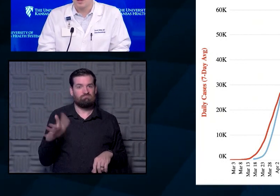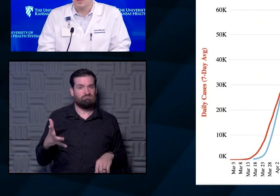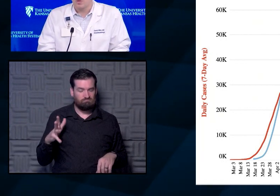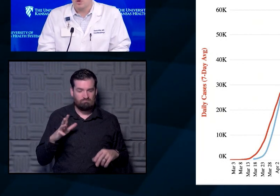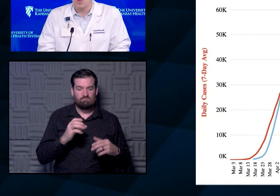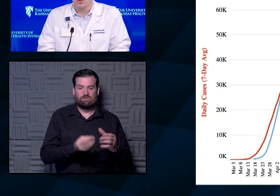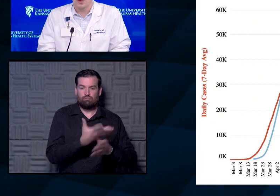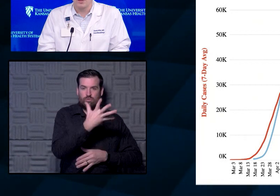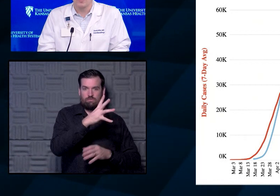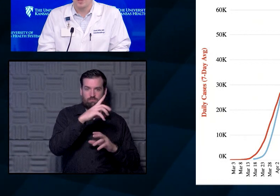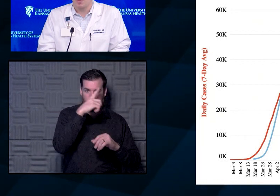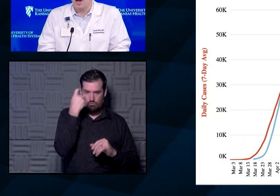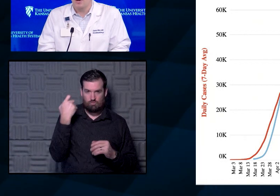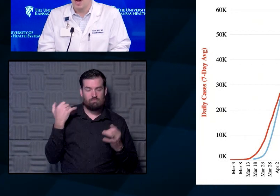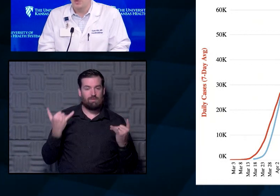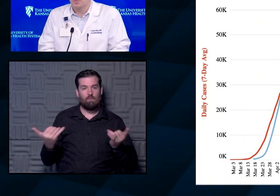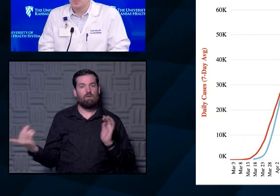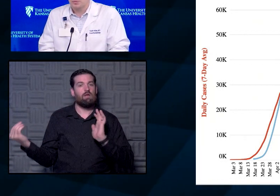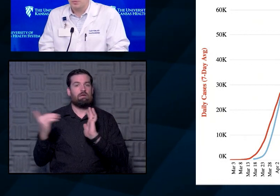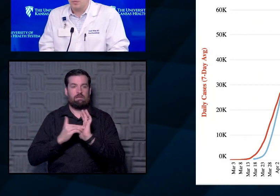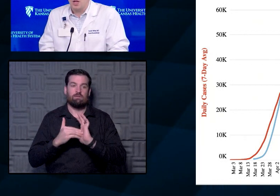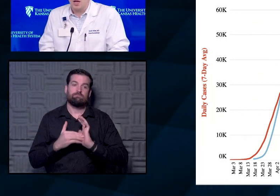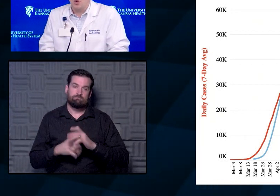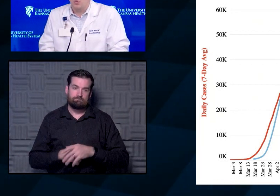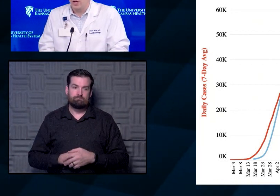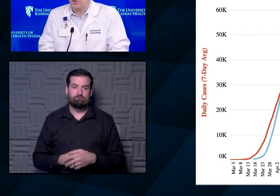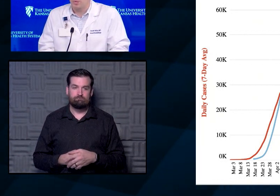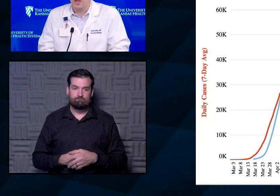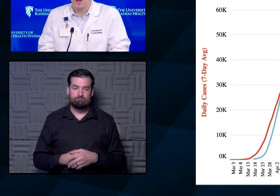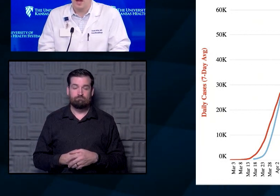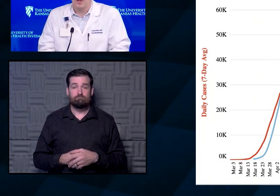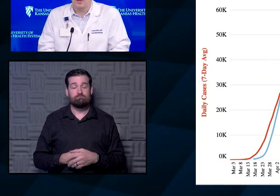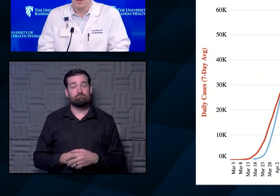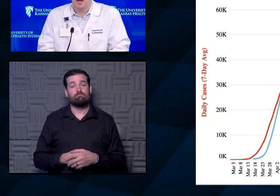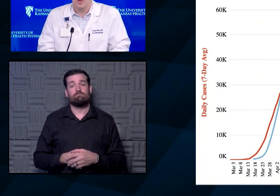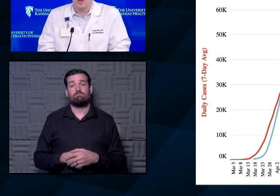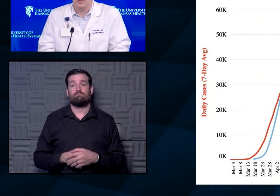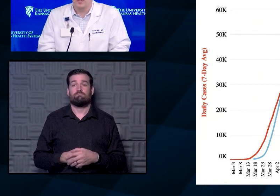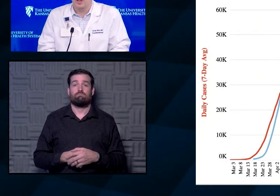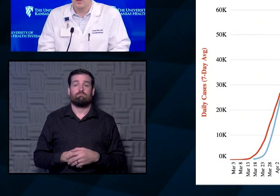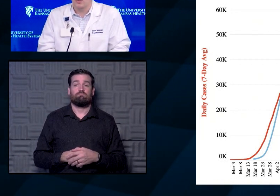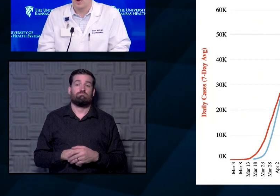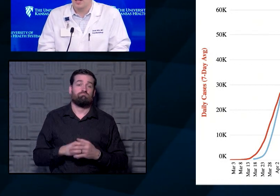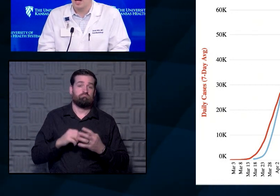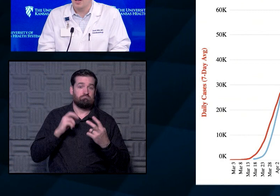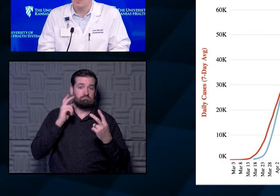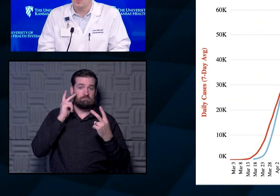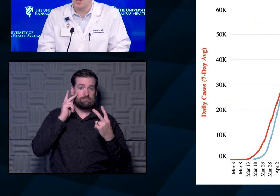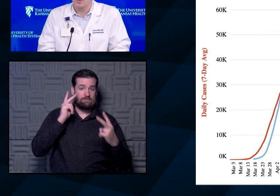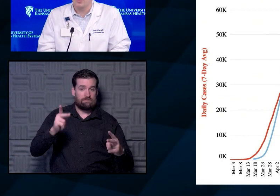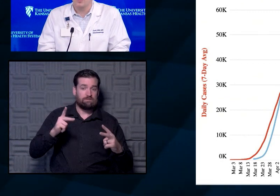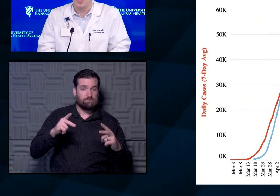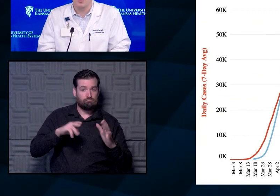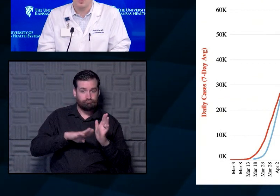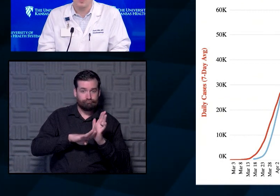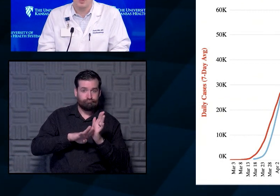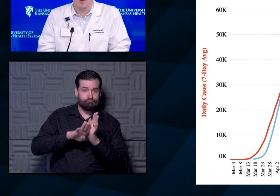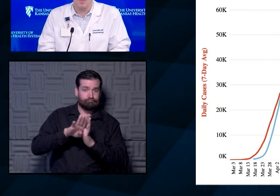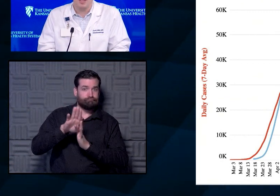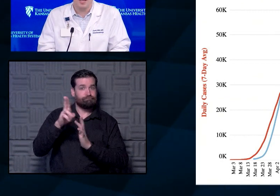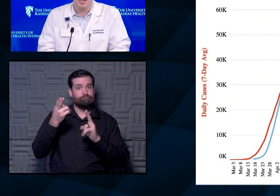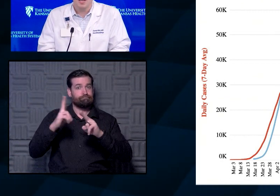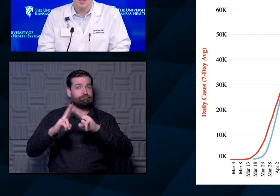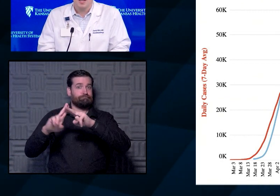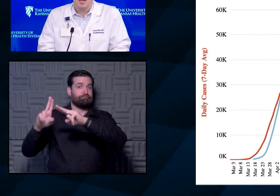the spring and the summer, and we're seeing the same pattern now. And we expect, as we see this trend line of new cases